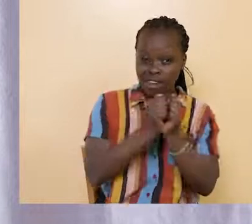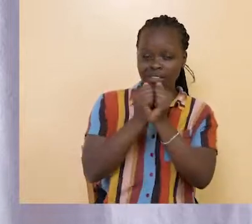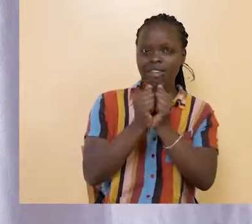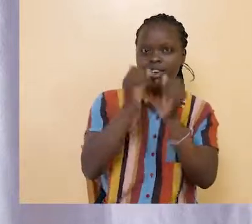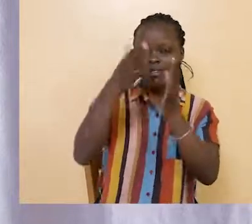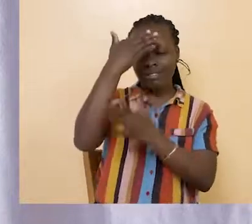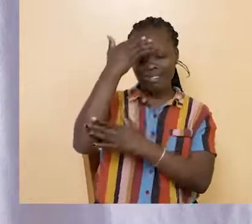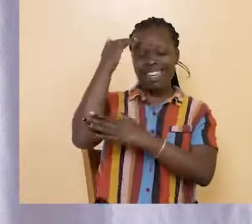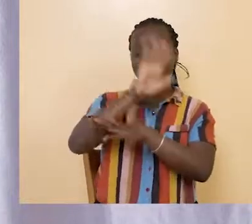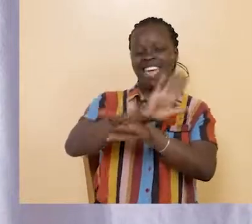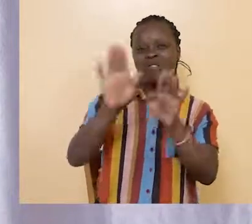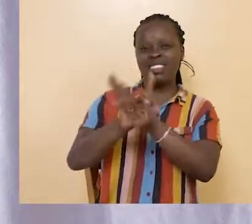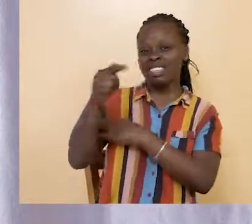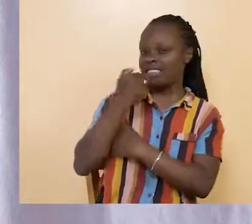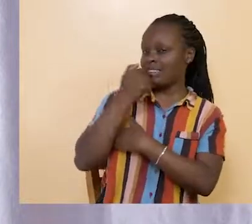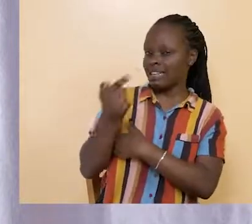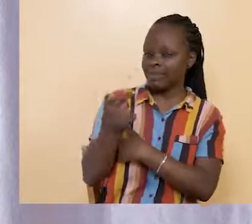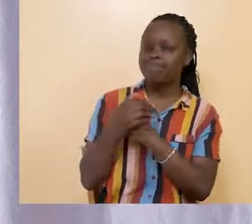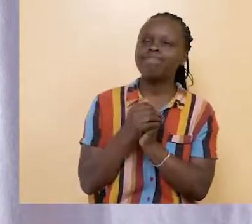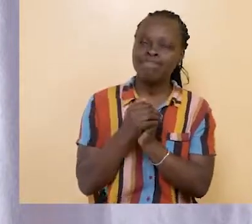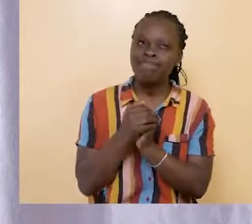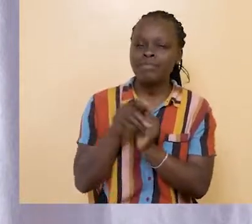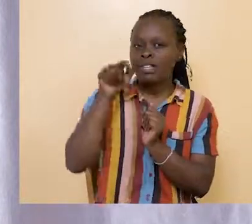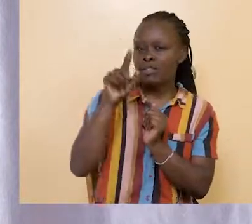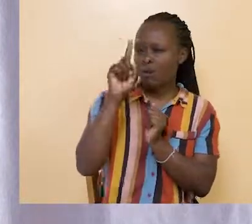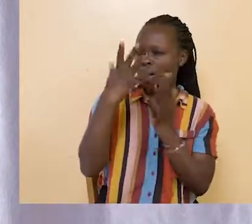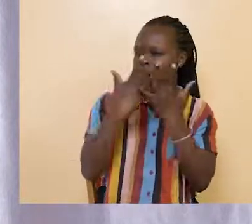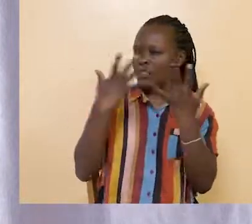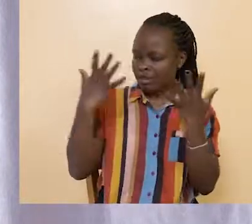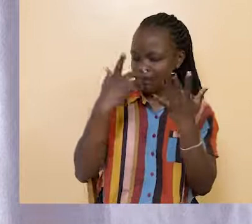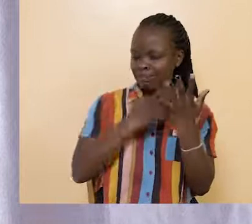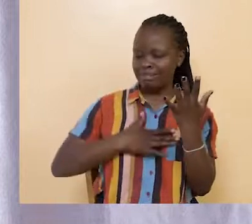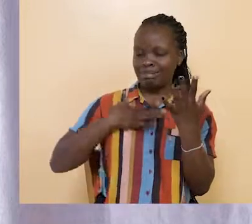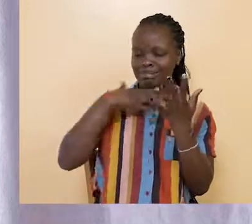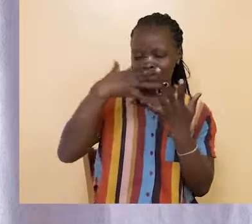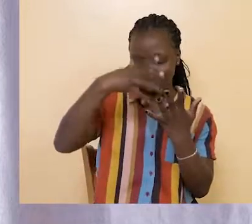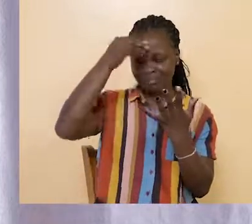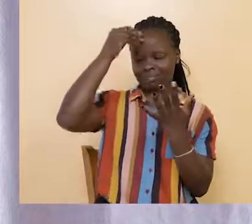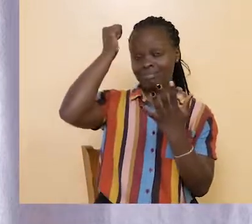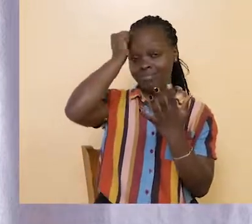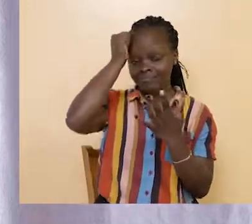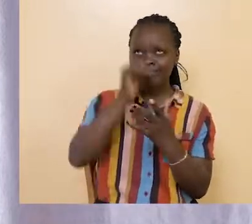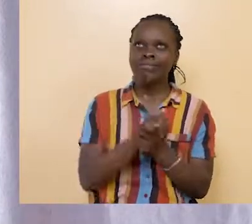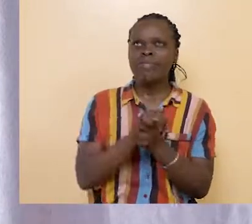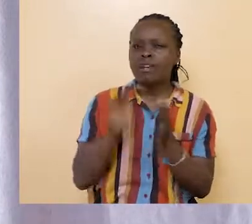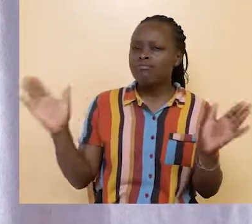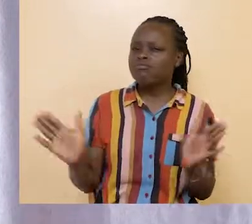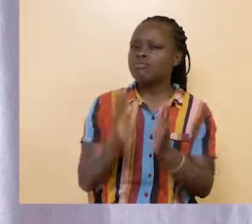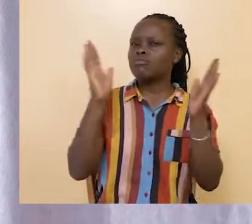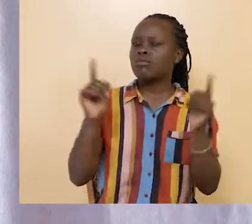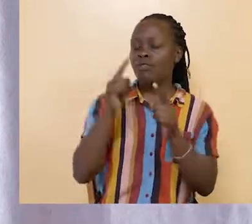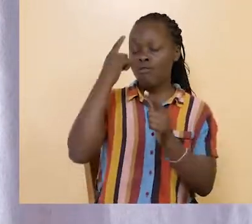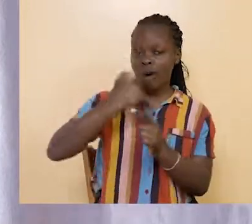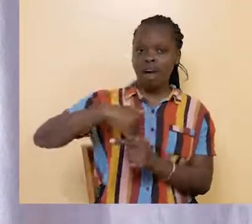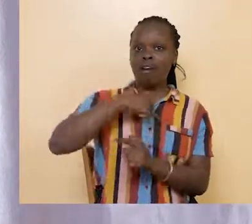if you forgot everything that he said, this one thing, at least I hope you remember, the encouragement for